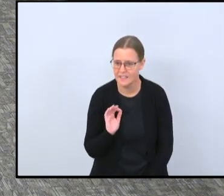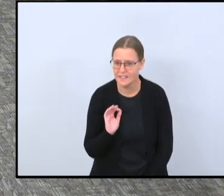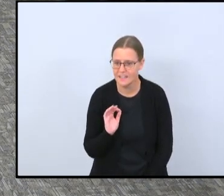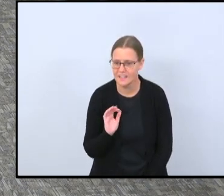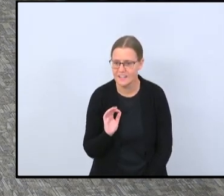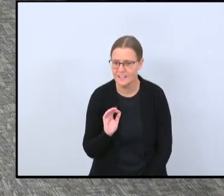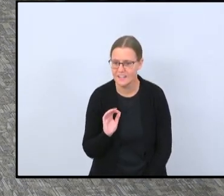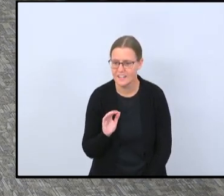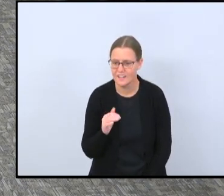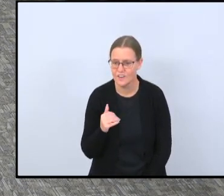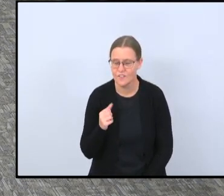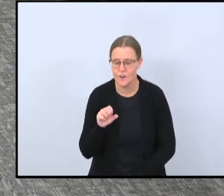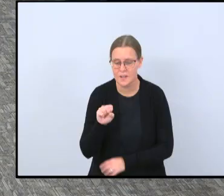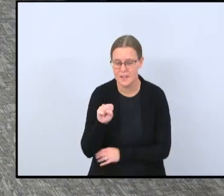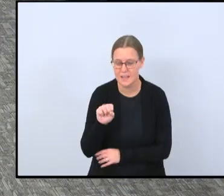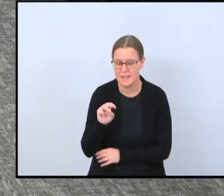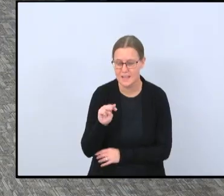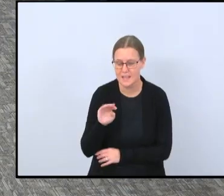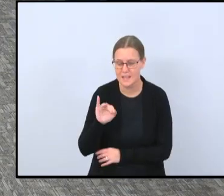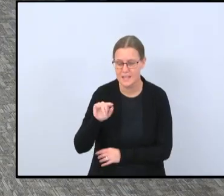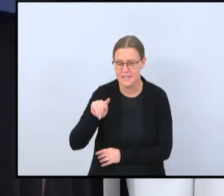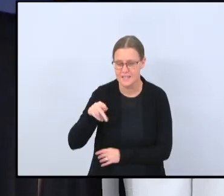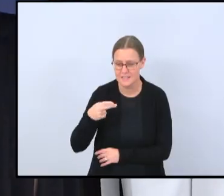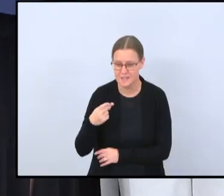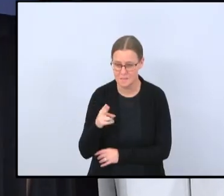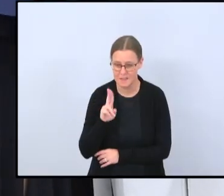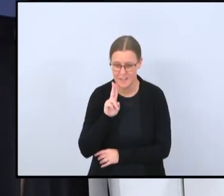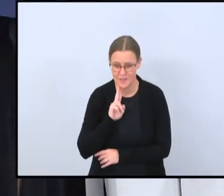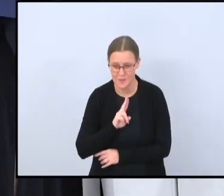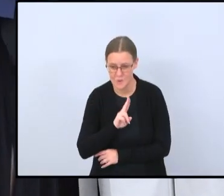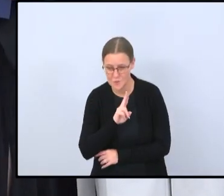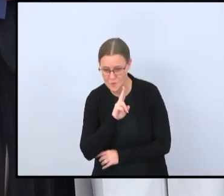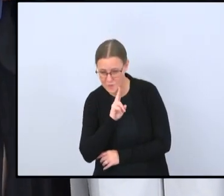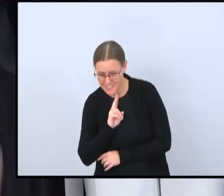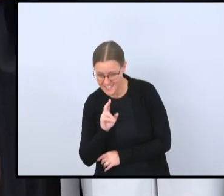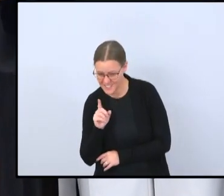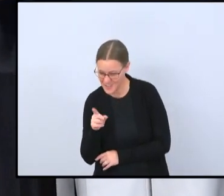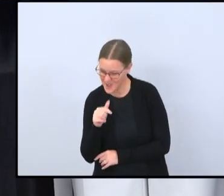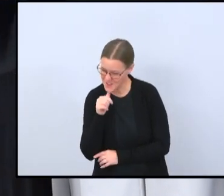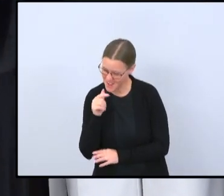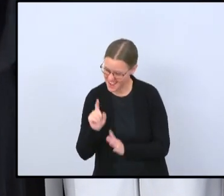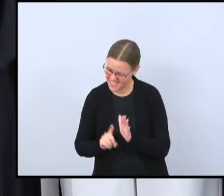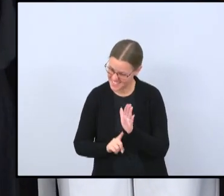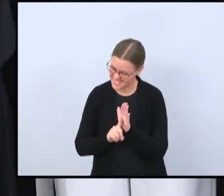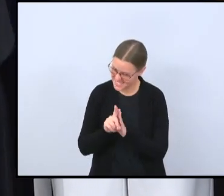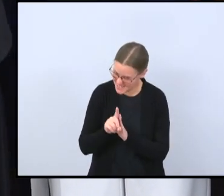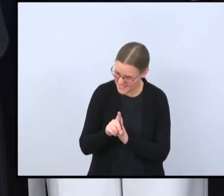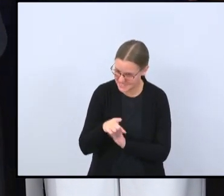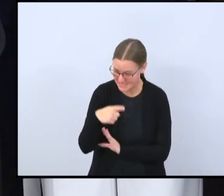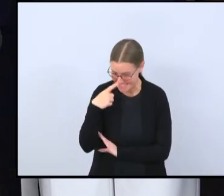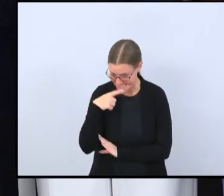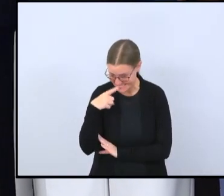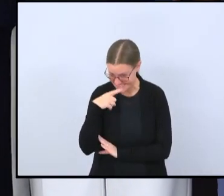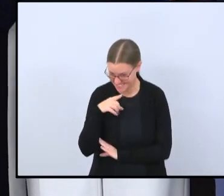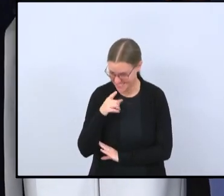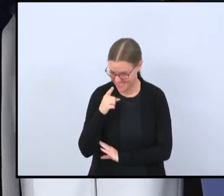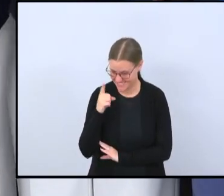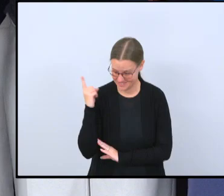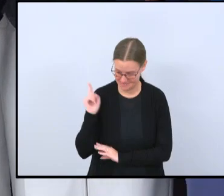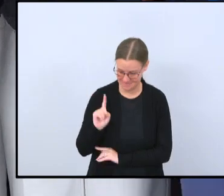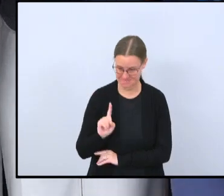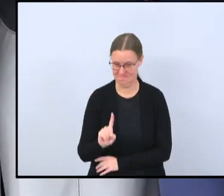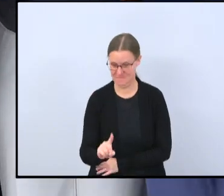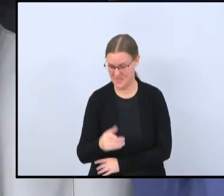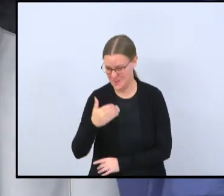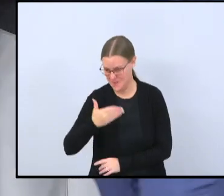Hey, for my Smith twins and the young lady standing next, you all are not as tall as some of the others, so if you'll come in the front row so we can shrink